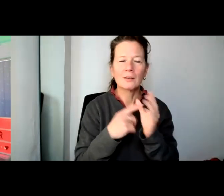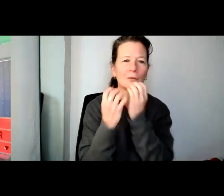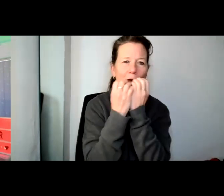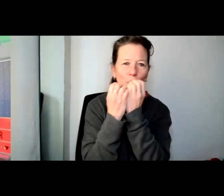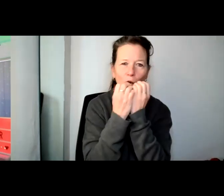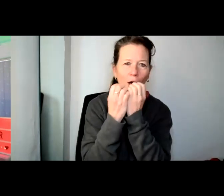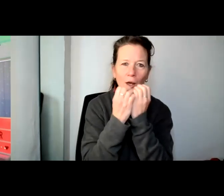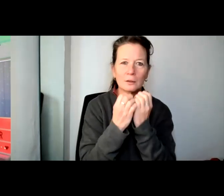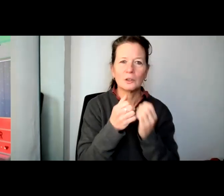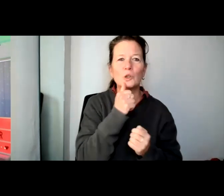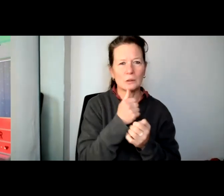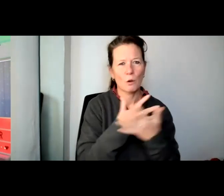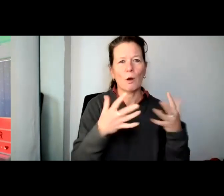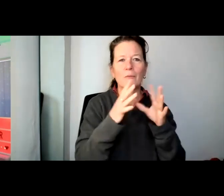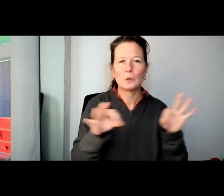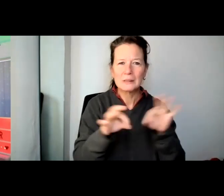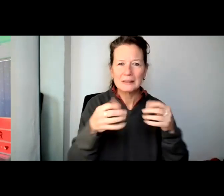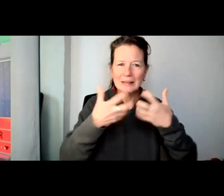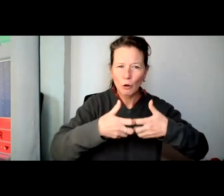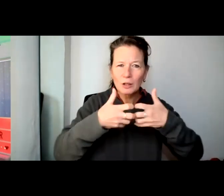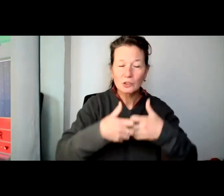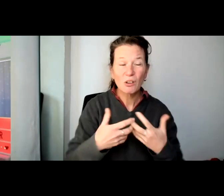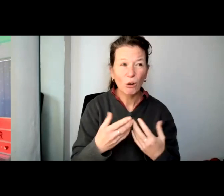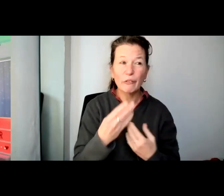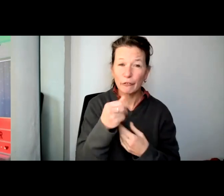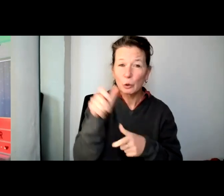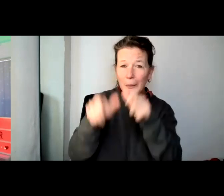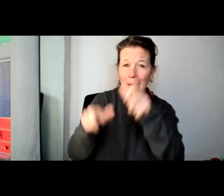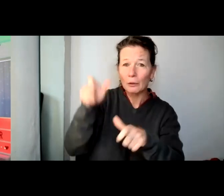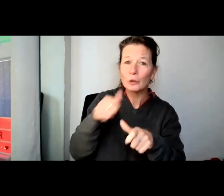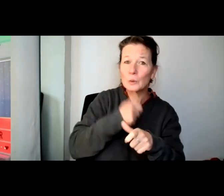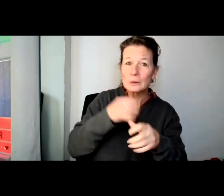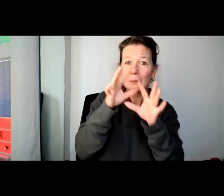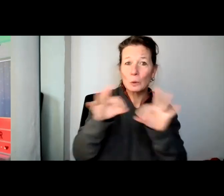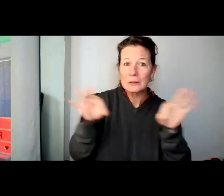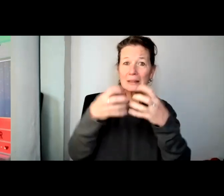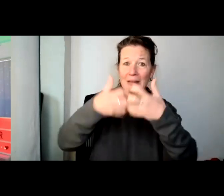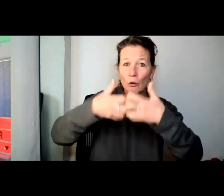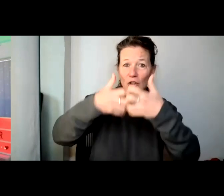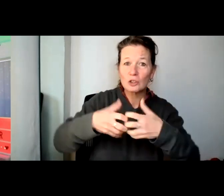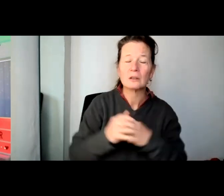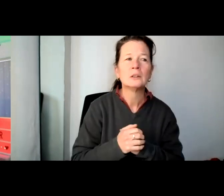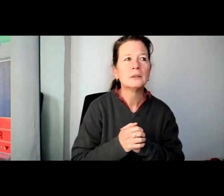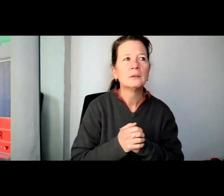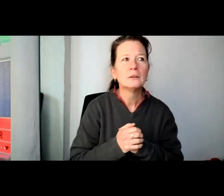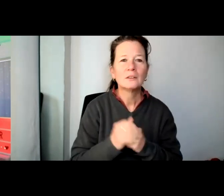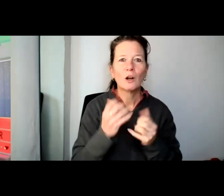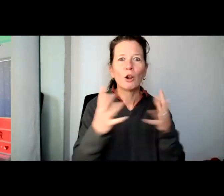music technology. So a number of the artists also use music technology. And there were a lot of